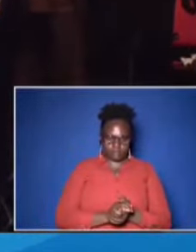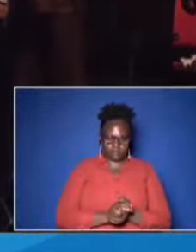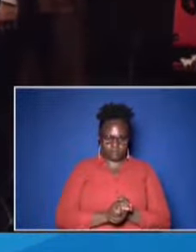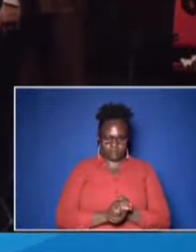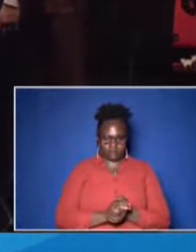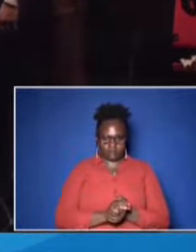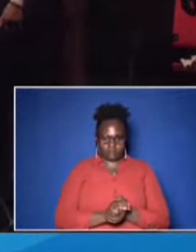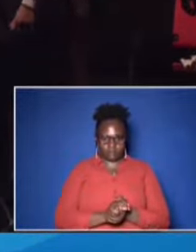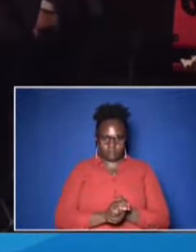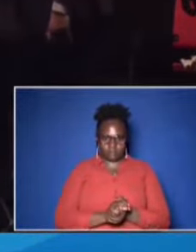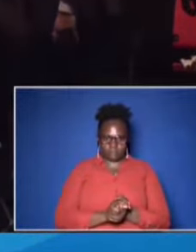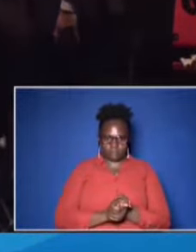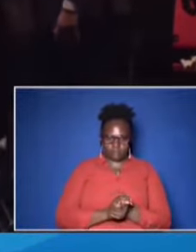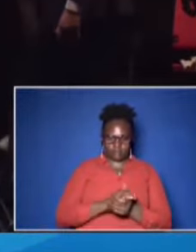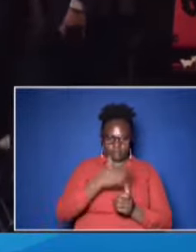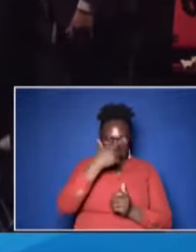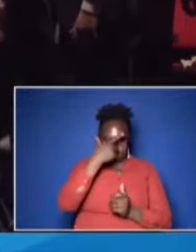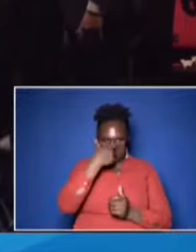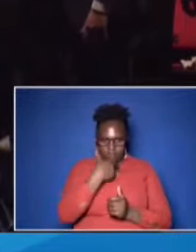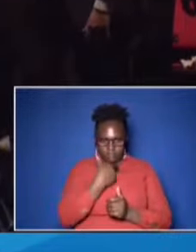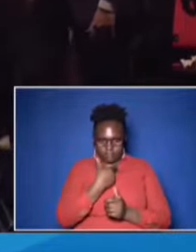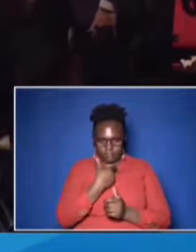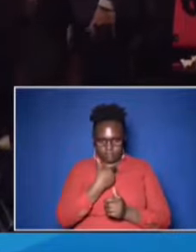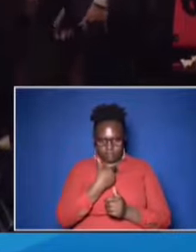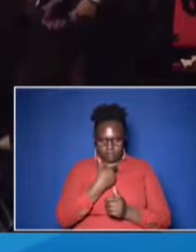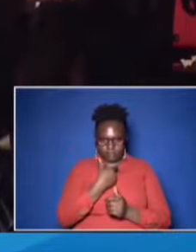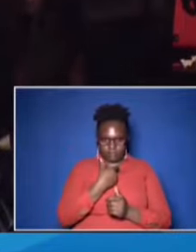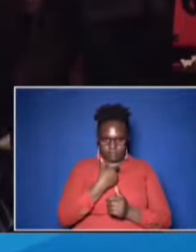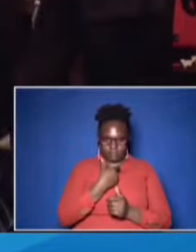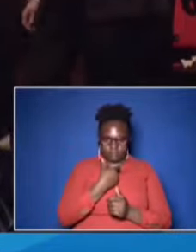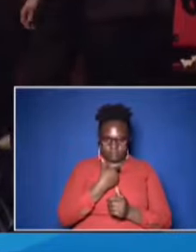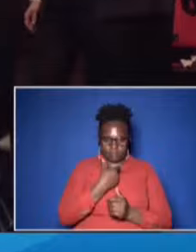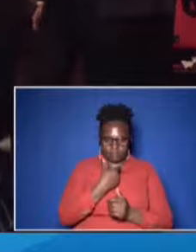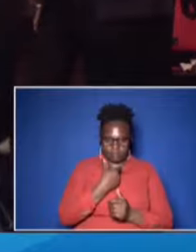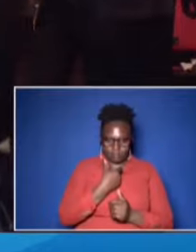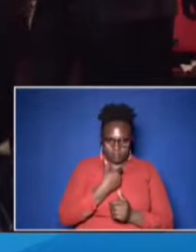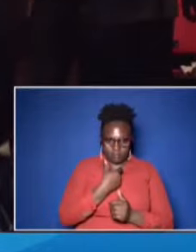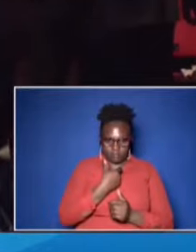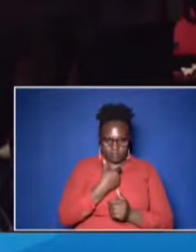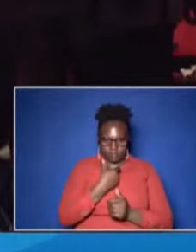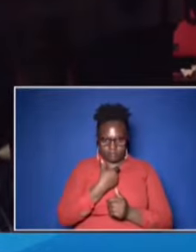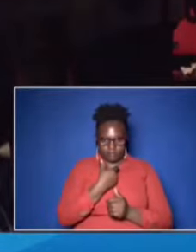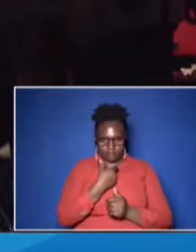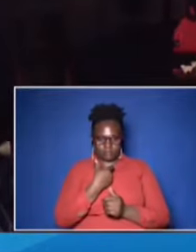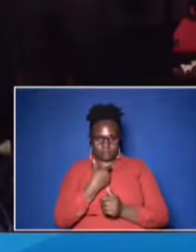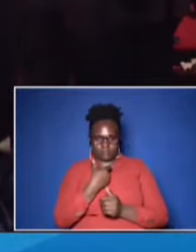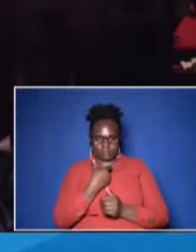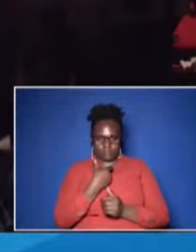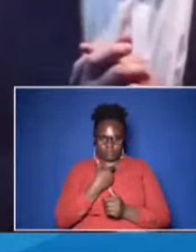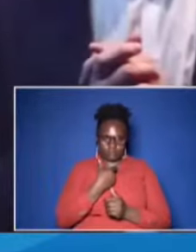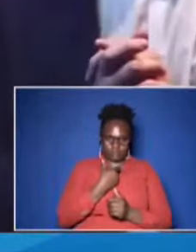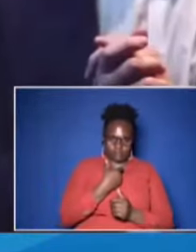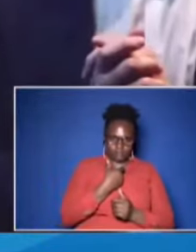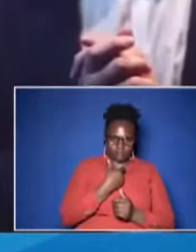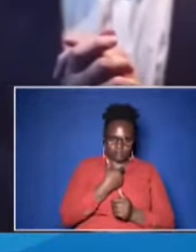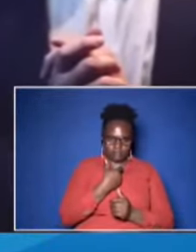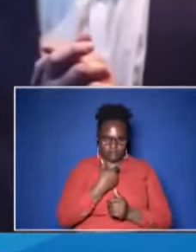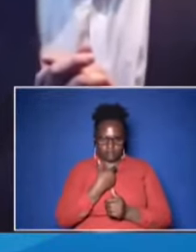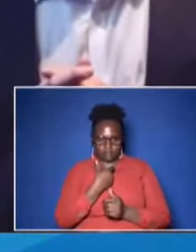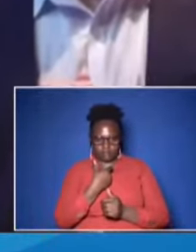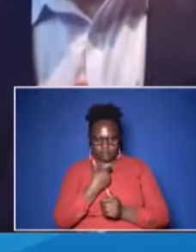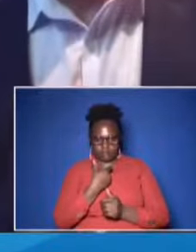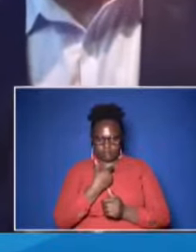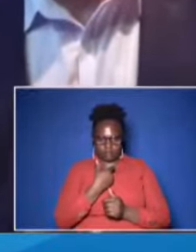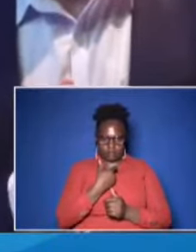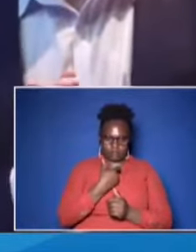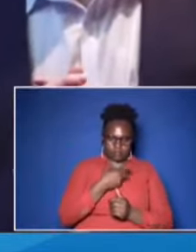for how blind was your eye I could not see for you couldn't see out of it at all for more than